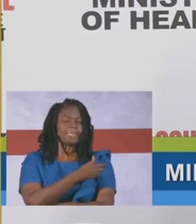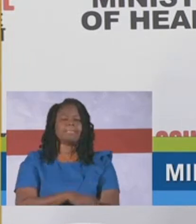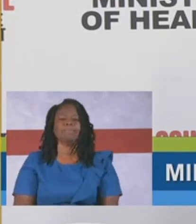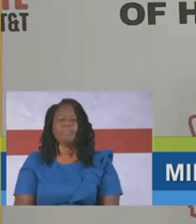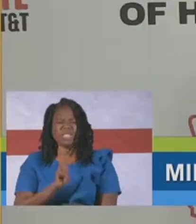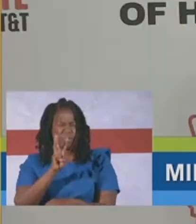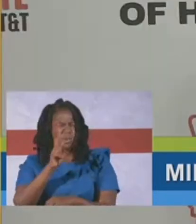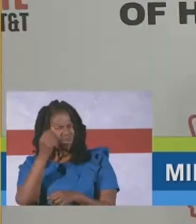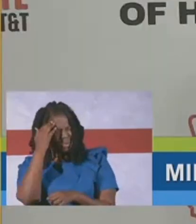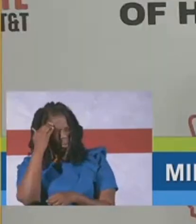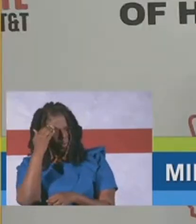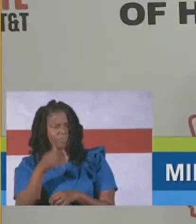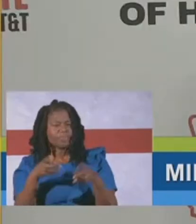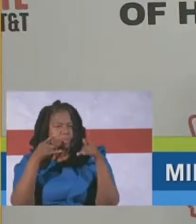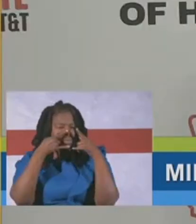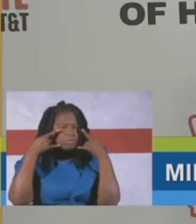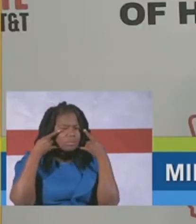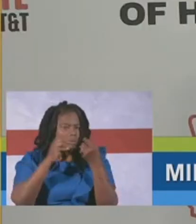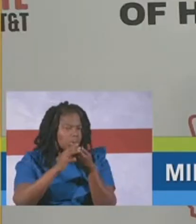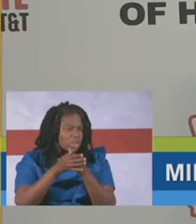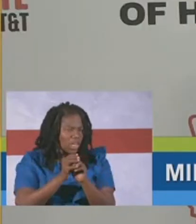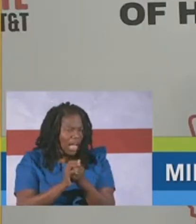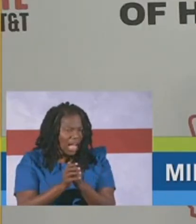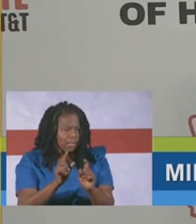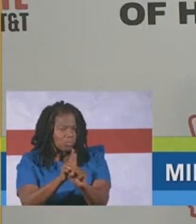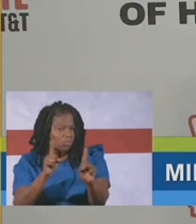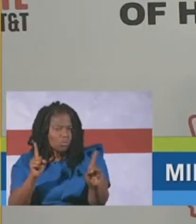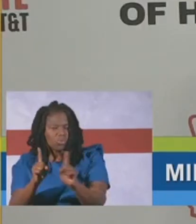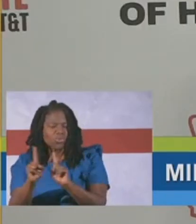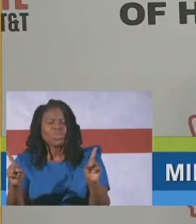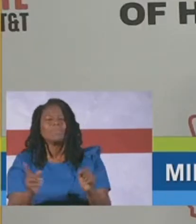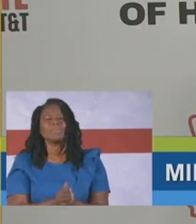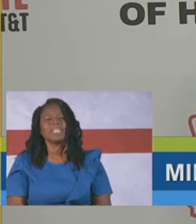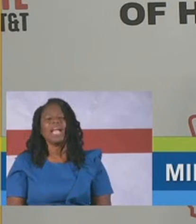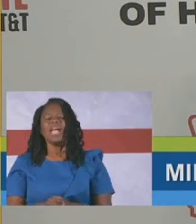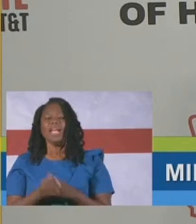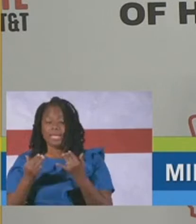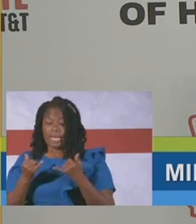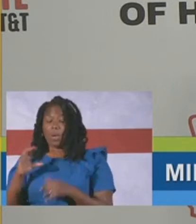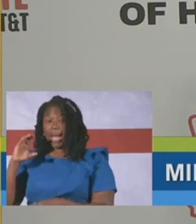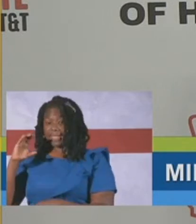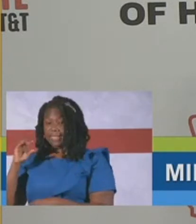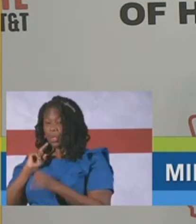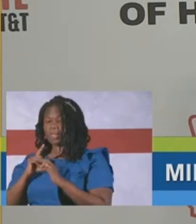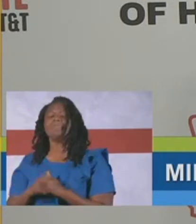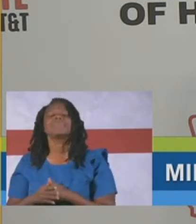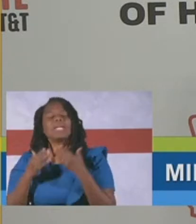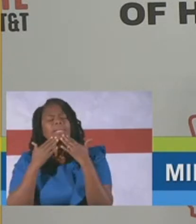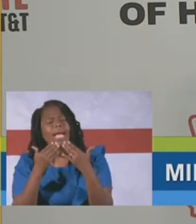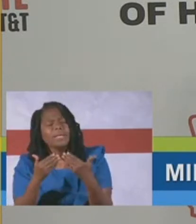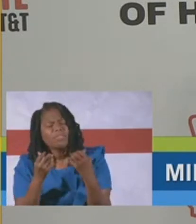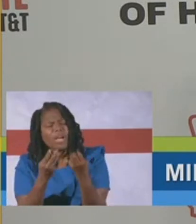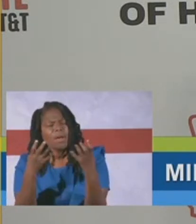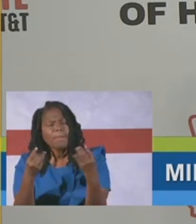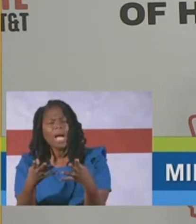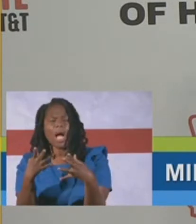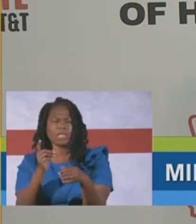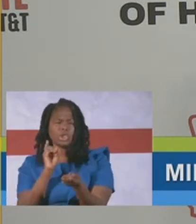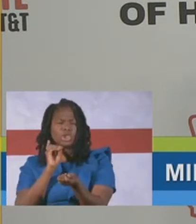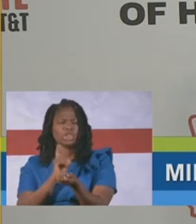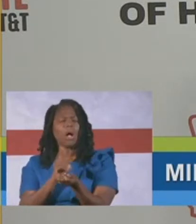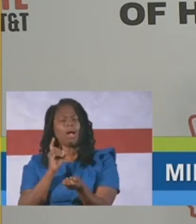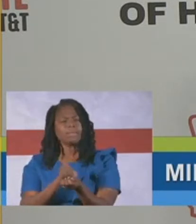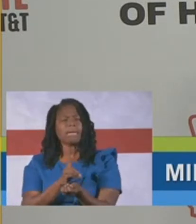Thank you very much, Dr. Trotman, for those points of clarification between COVID-19 and